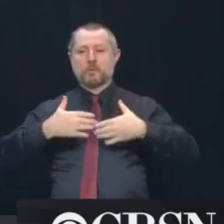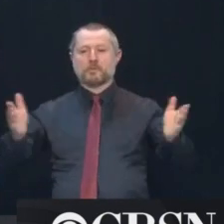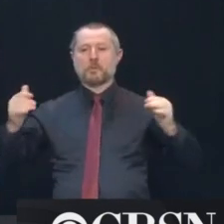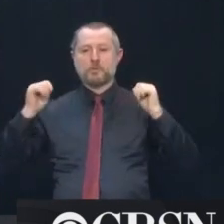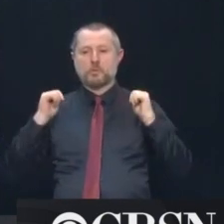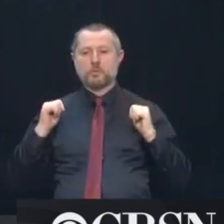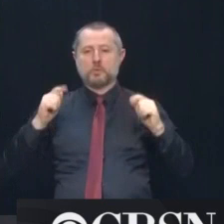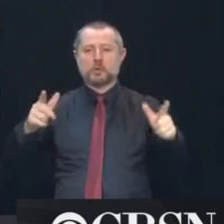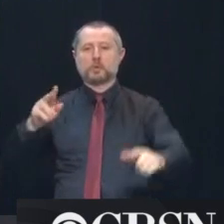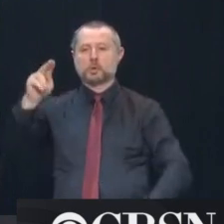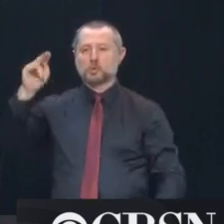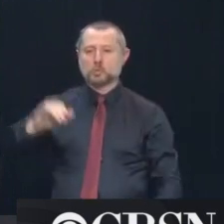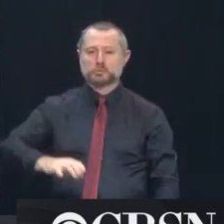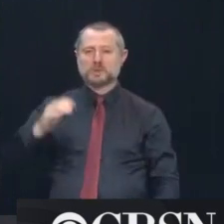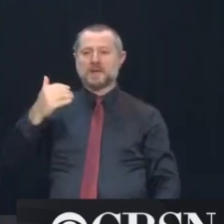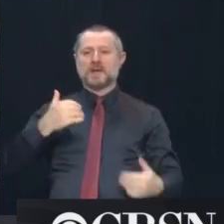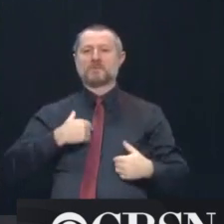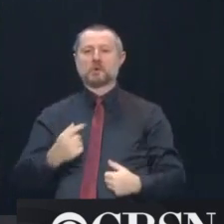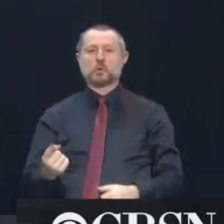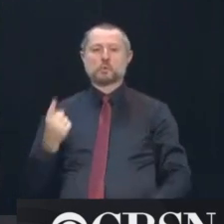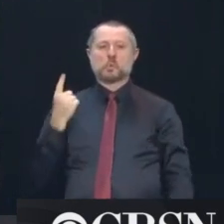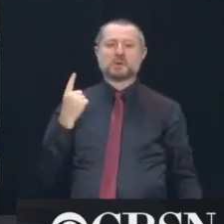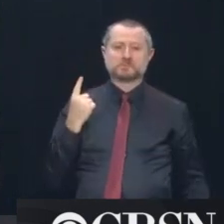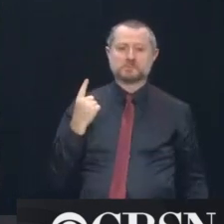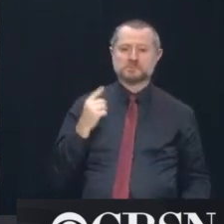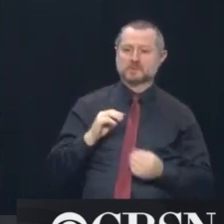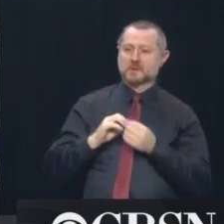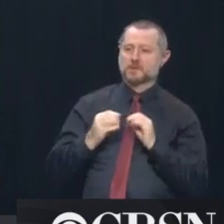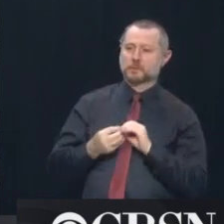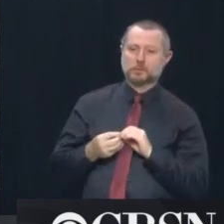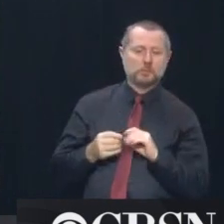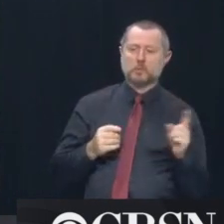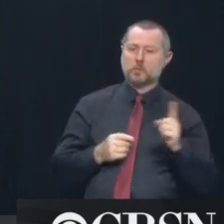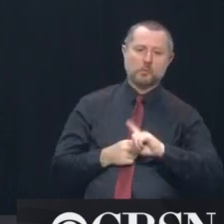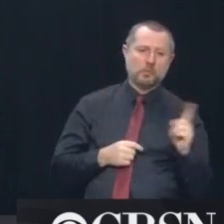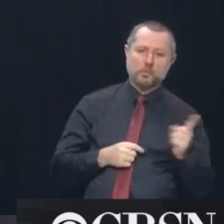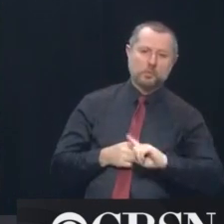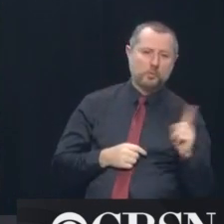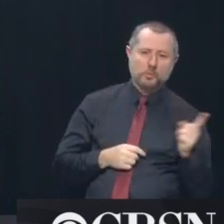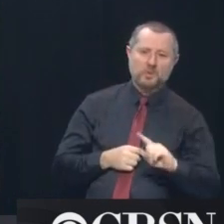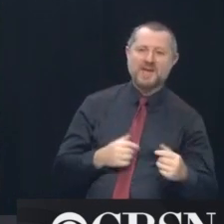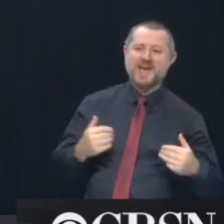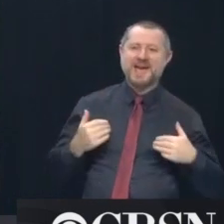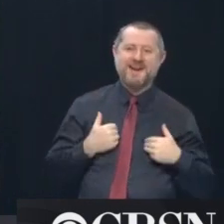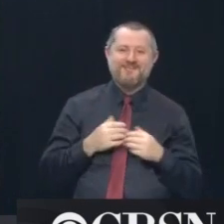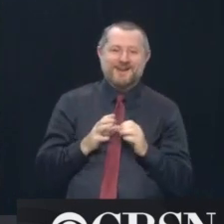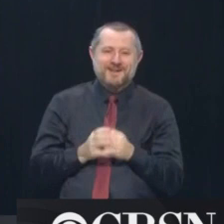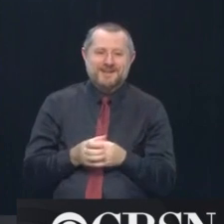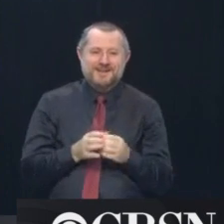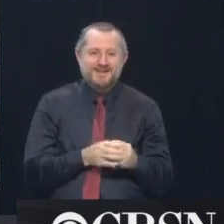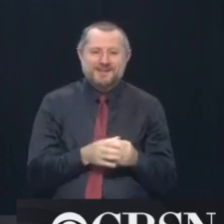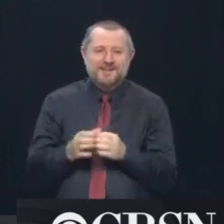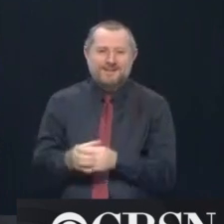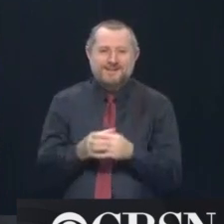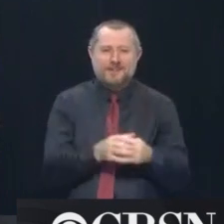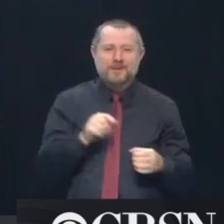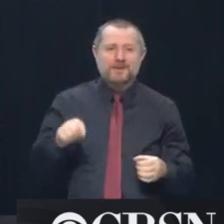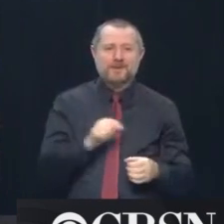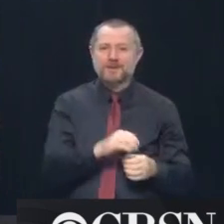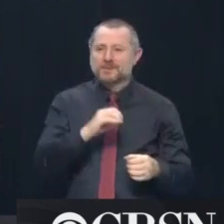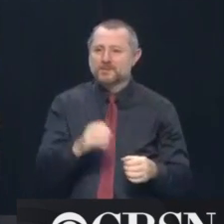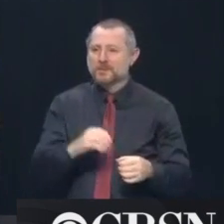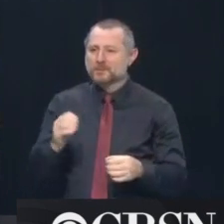number beyond the collective of the individual numbers. See if they can